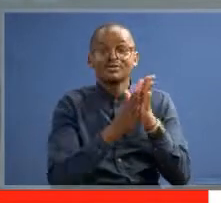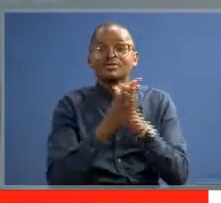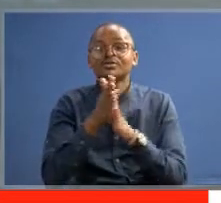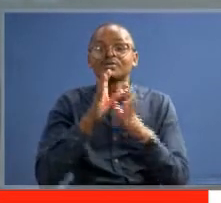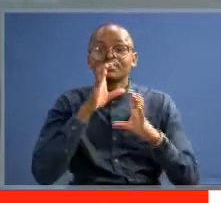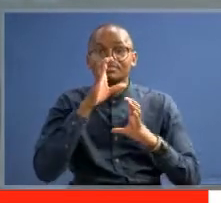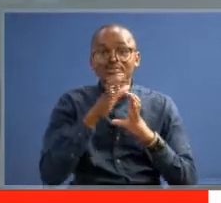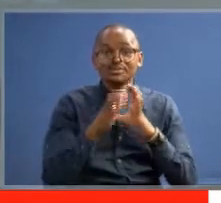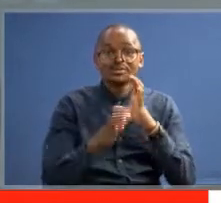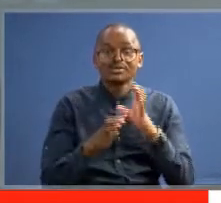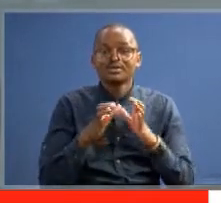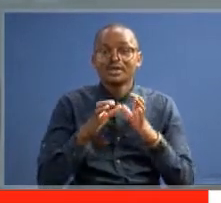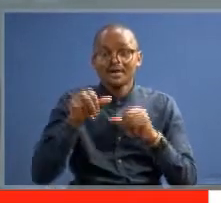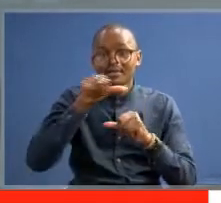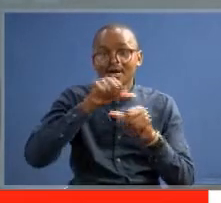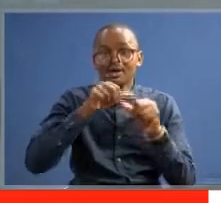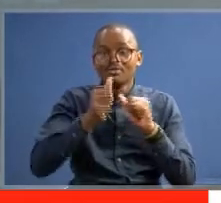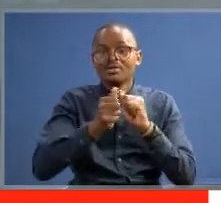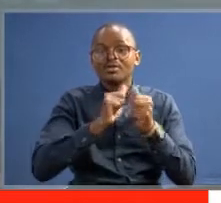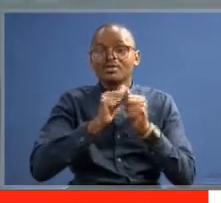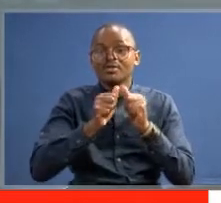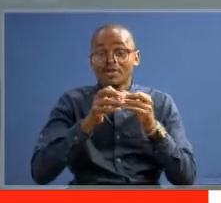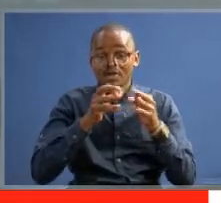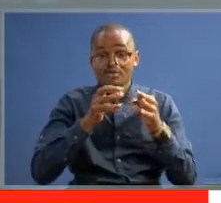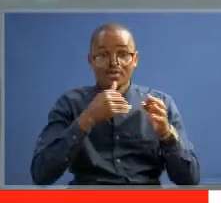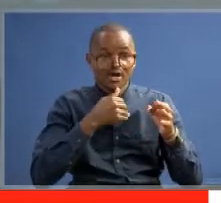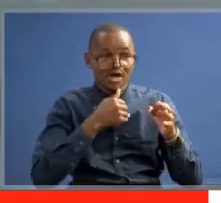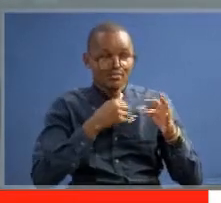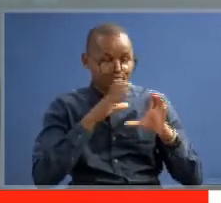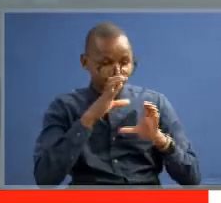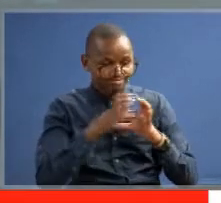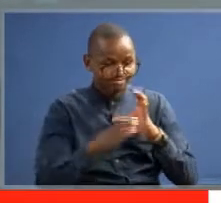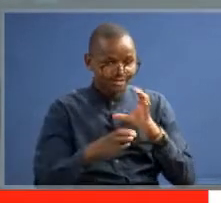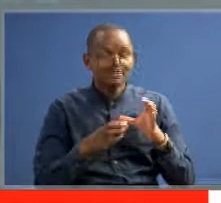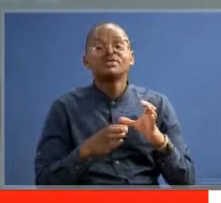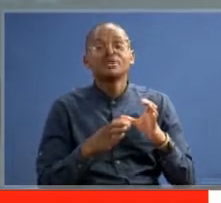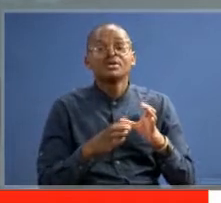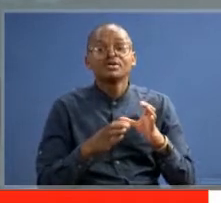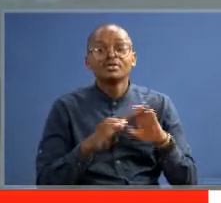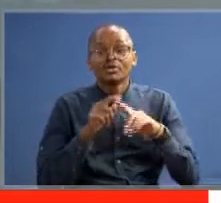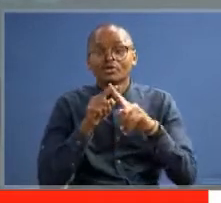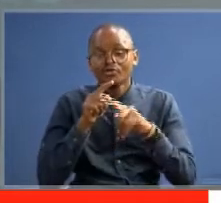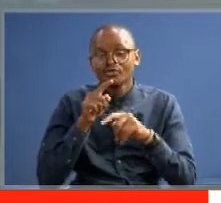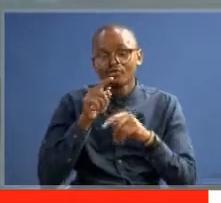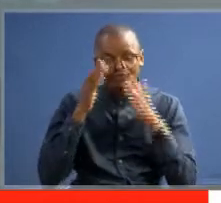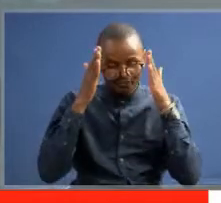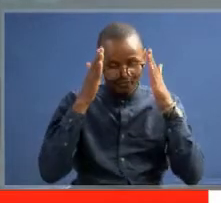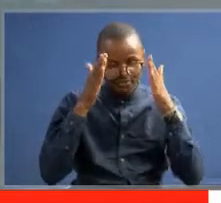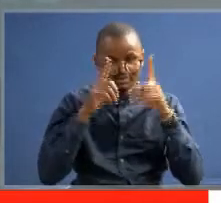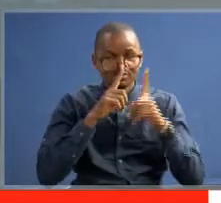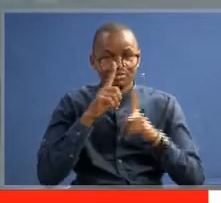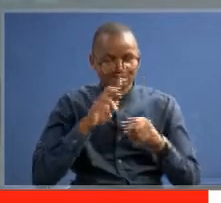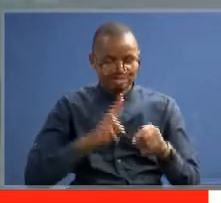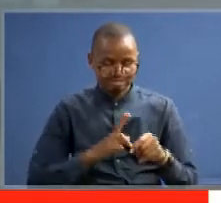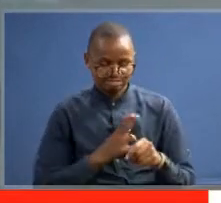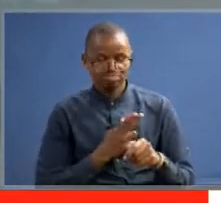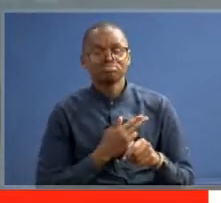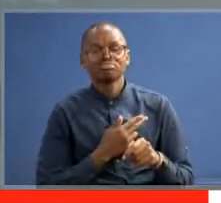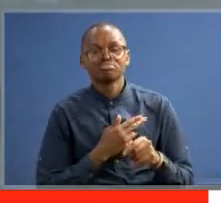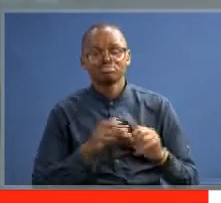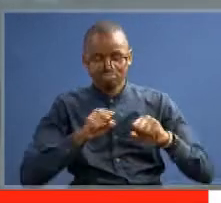conversations around the sports industry. If you just have even a conversation that you would want us to focus on, make sure that you talk to us in our